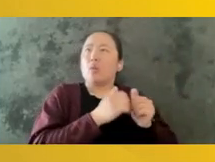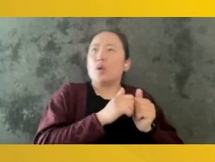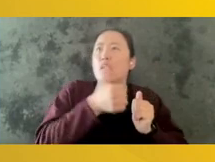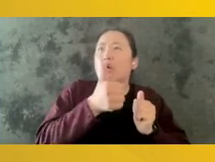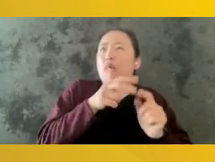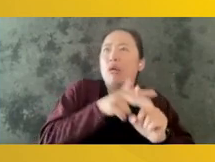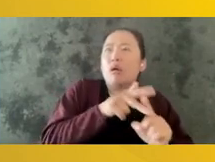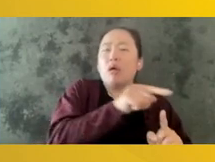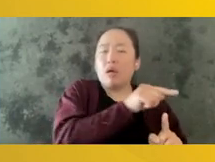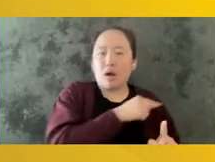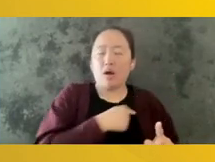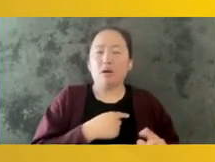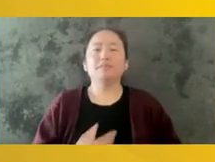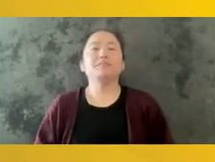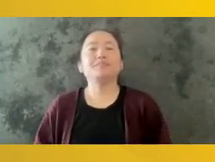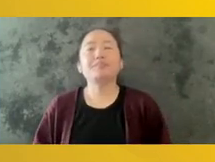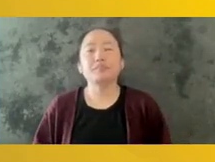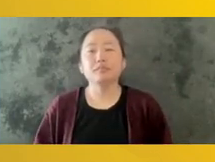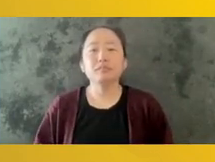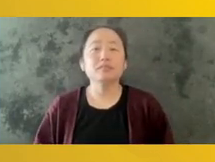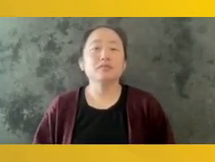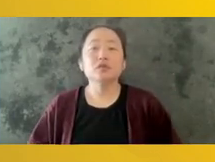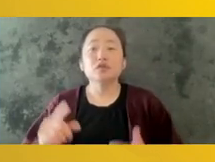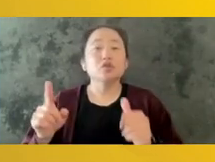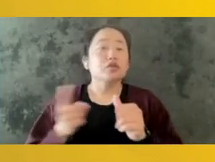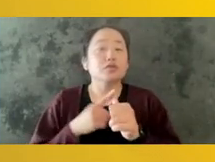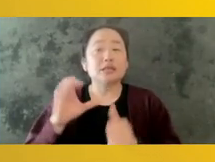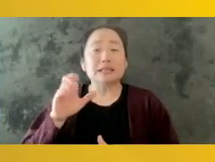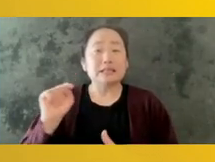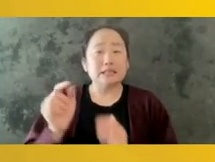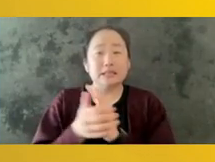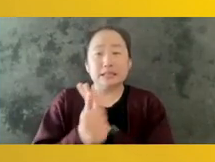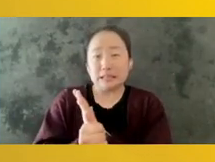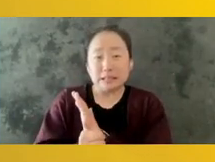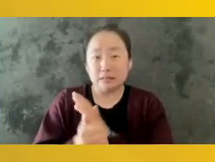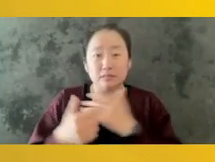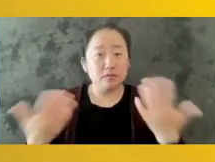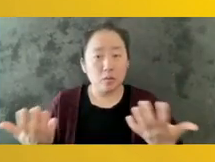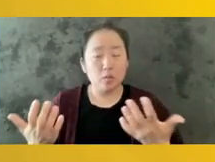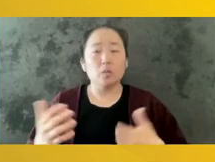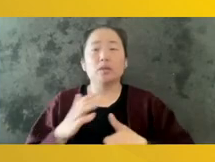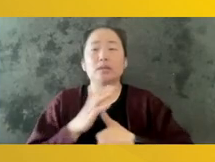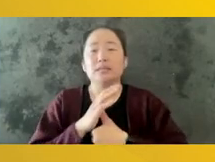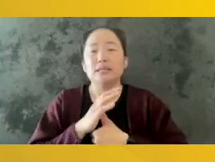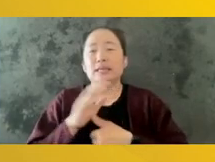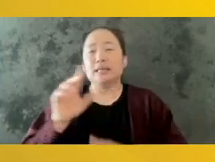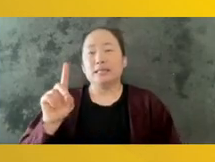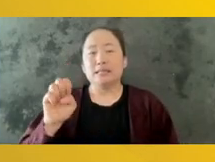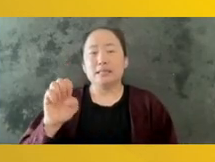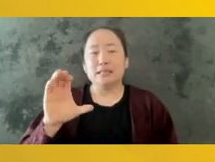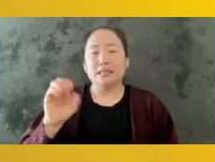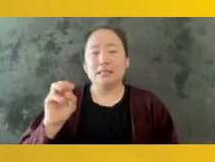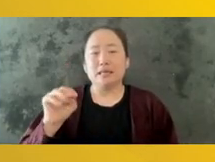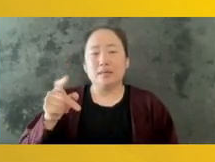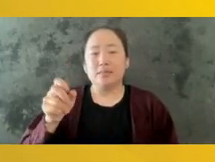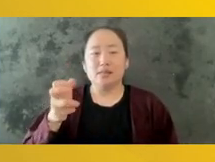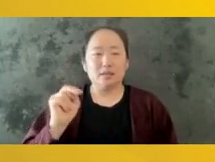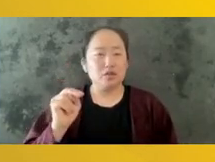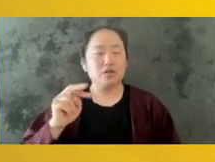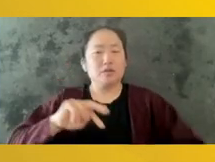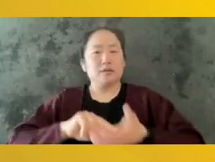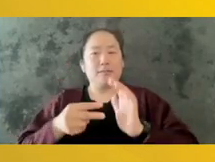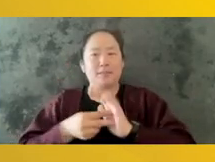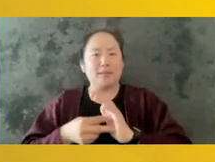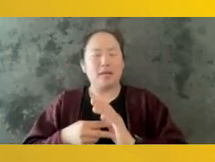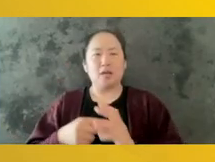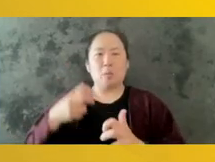first computational thinking skill or competency is decomposition. And this is breaking down complex